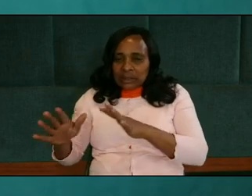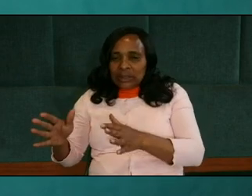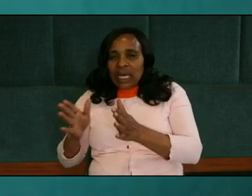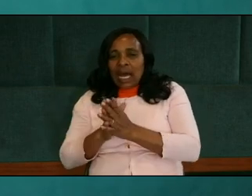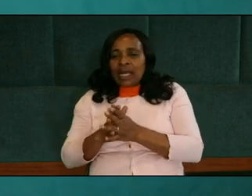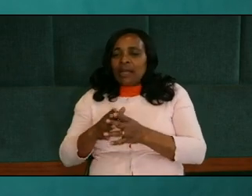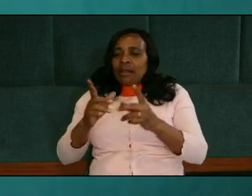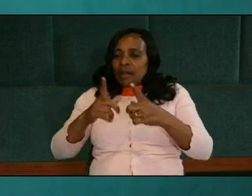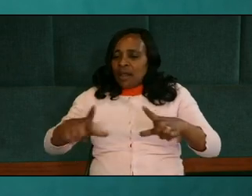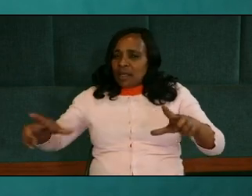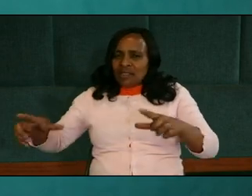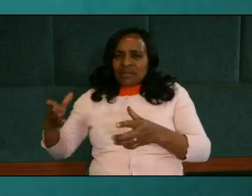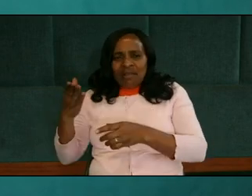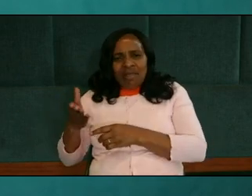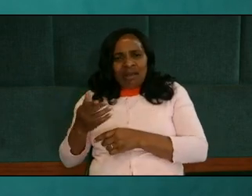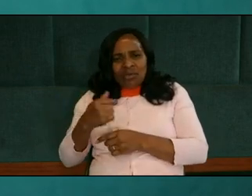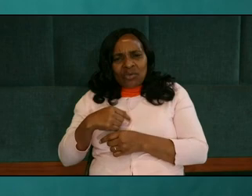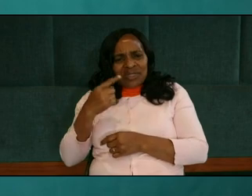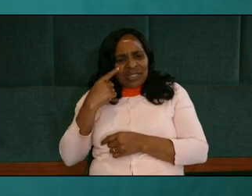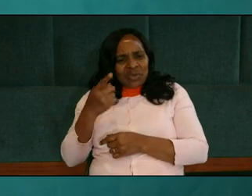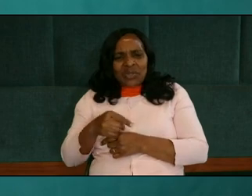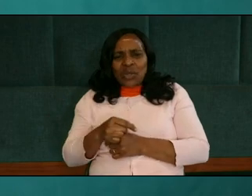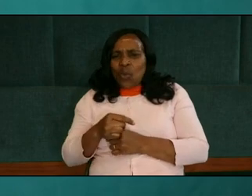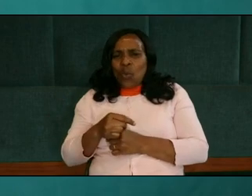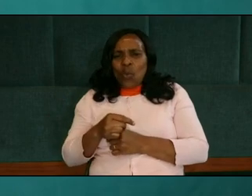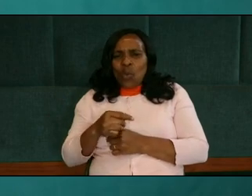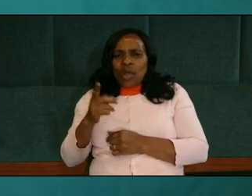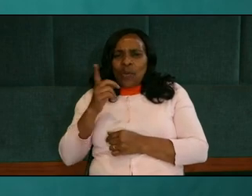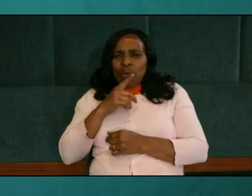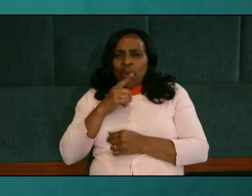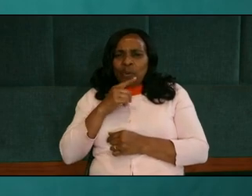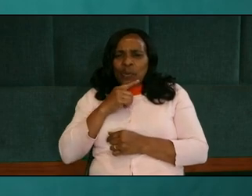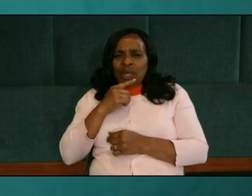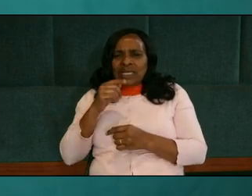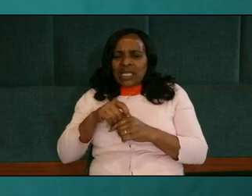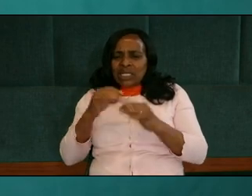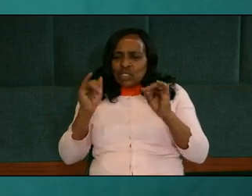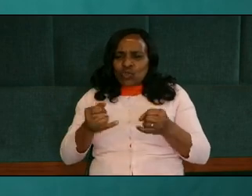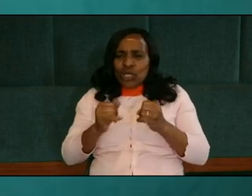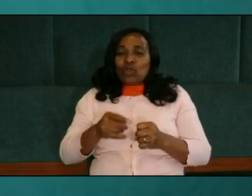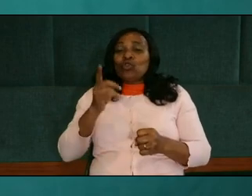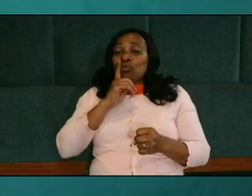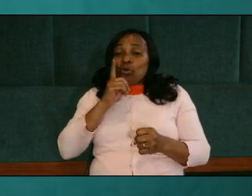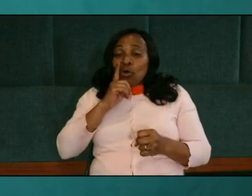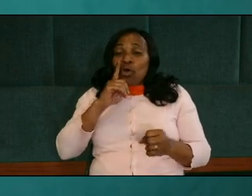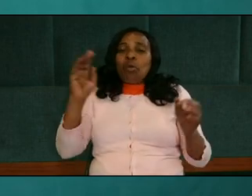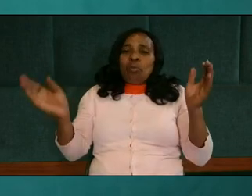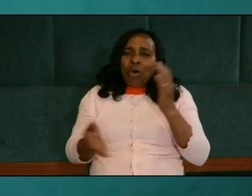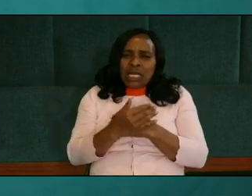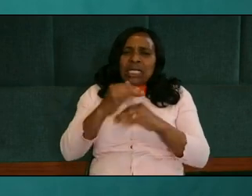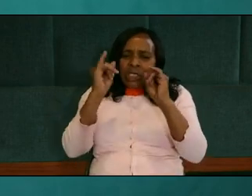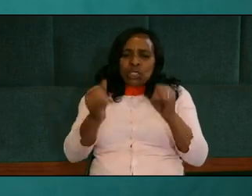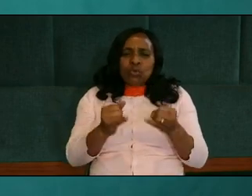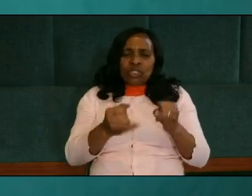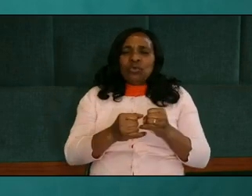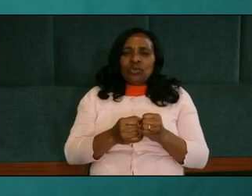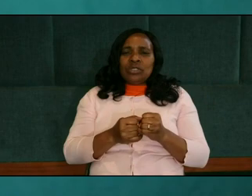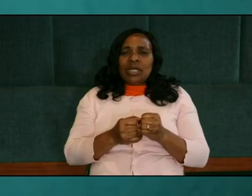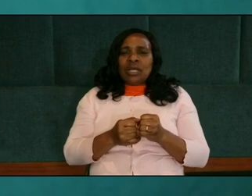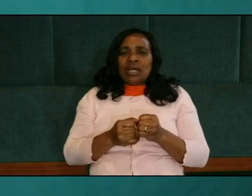the earth. I think that would look like crazy. Like, someone goes on news today night and is like, tomorrow morning at